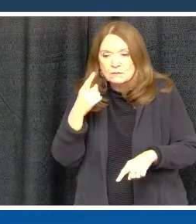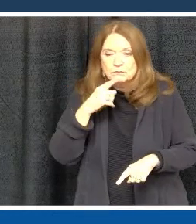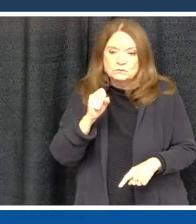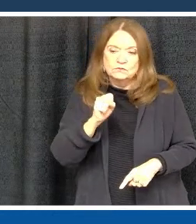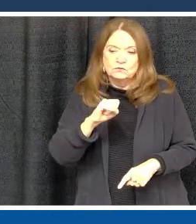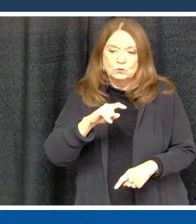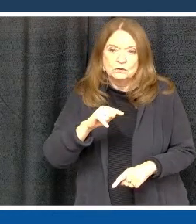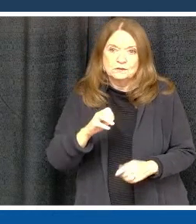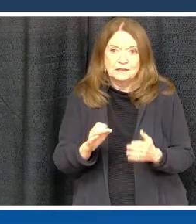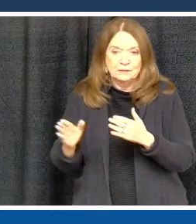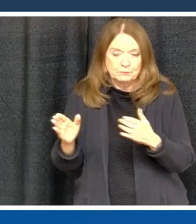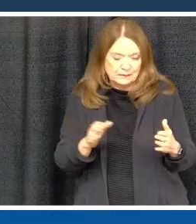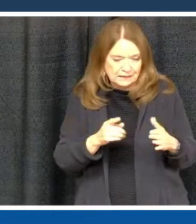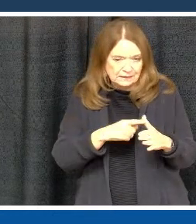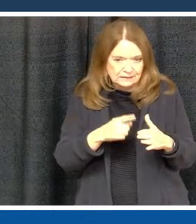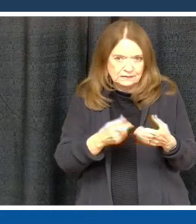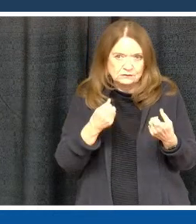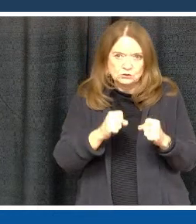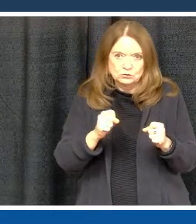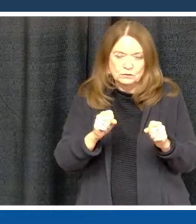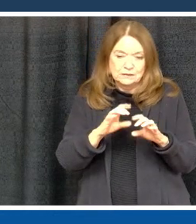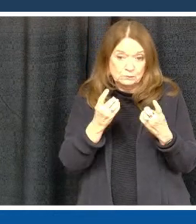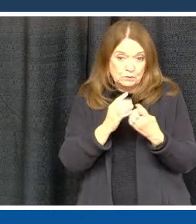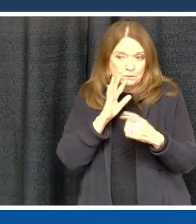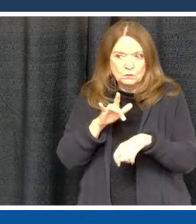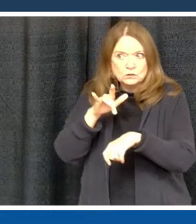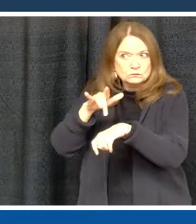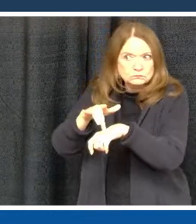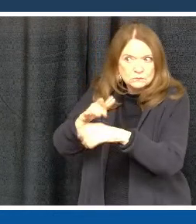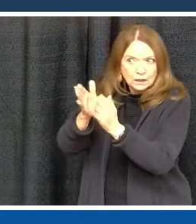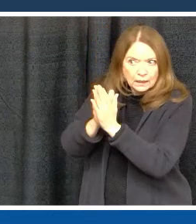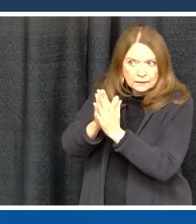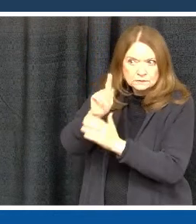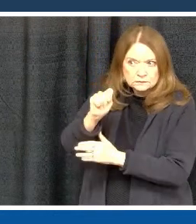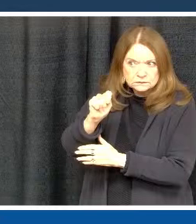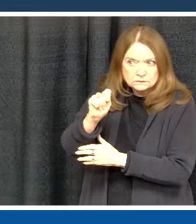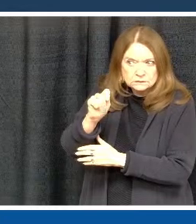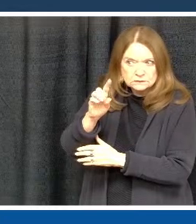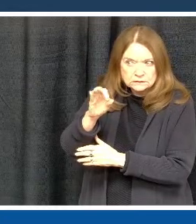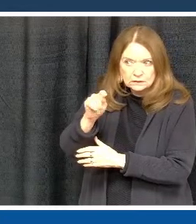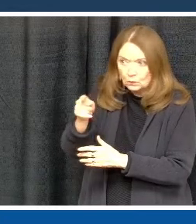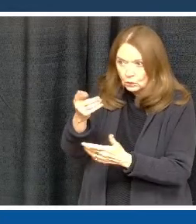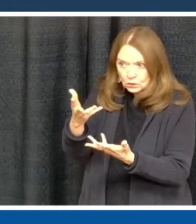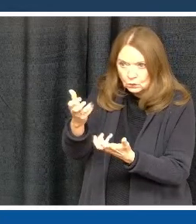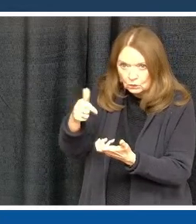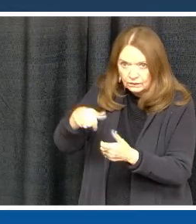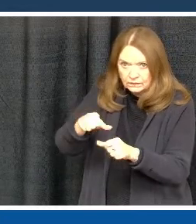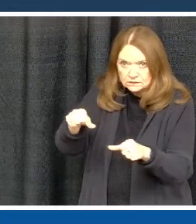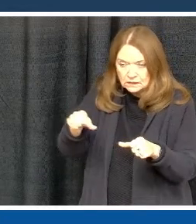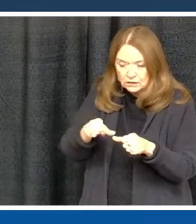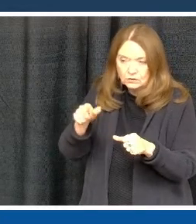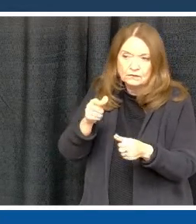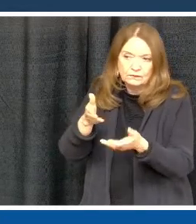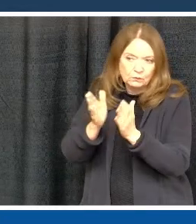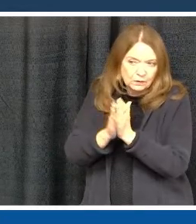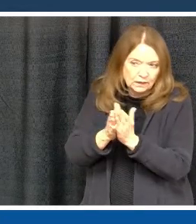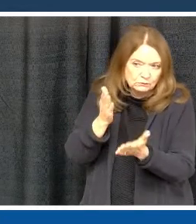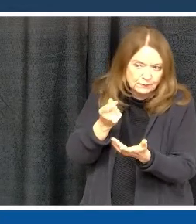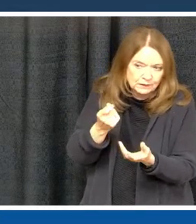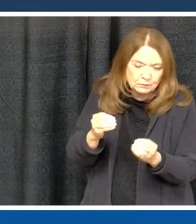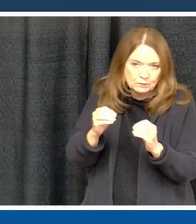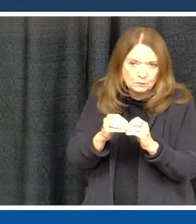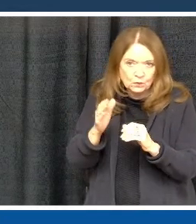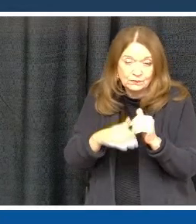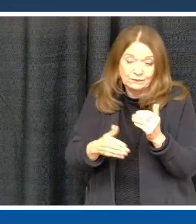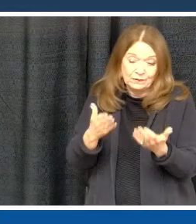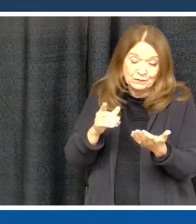our counterparts at the street department would reach out to TDOT and say, what do you want in this area? They'd likely ask for maybe a little more than they might